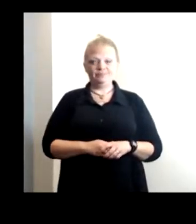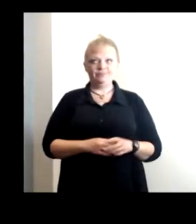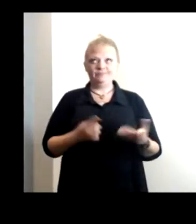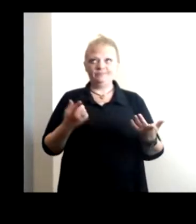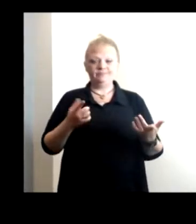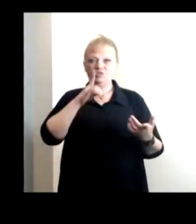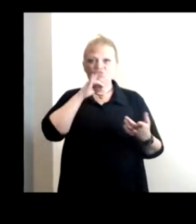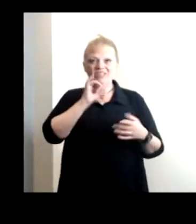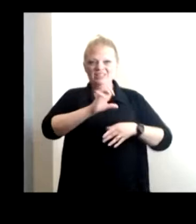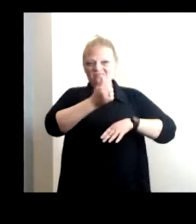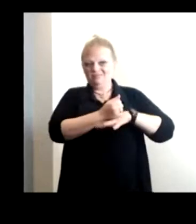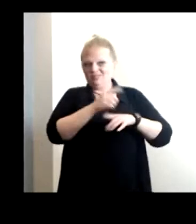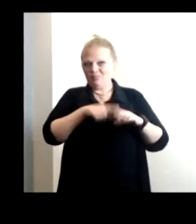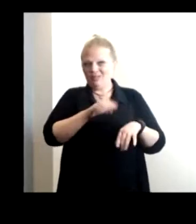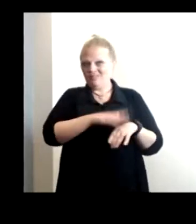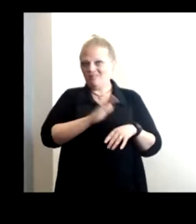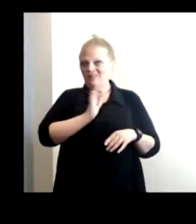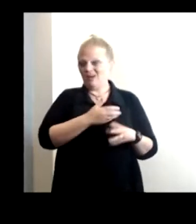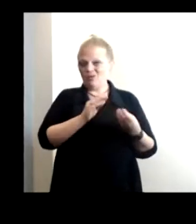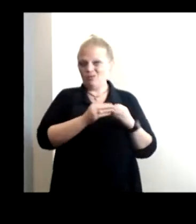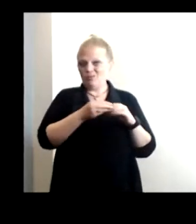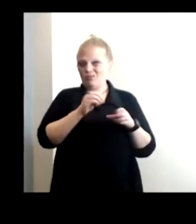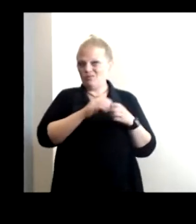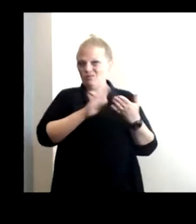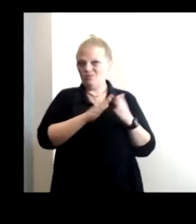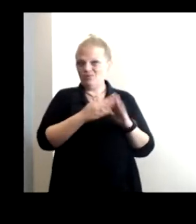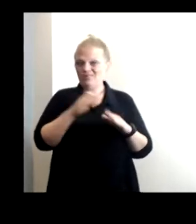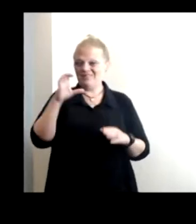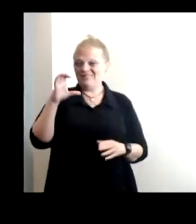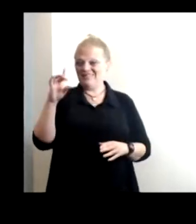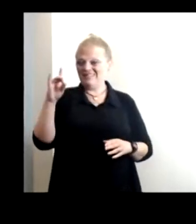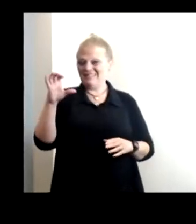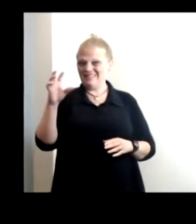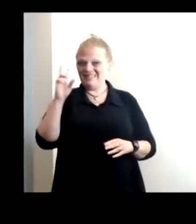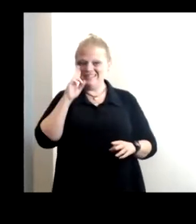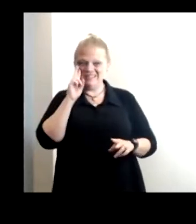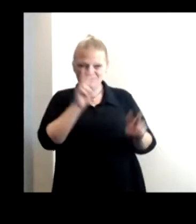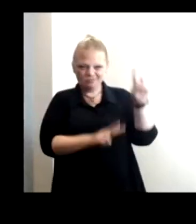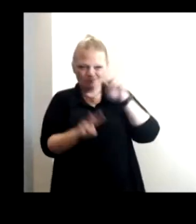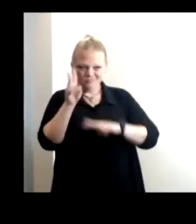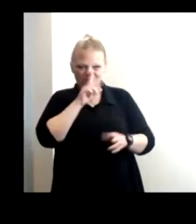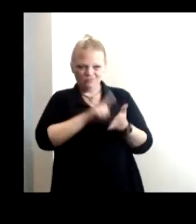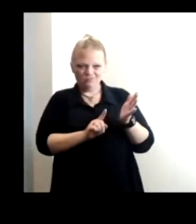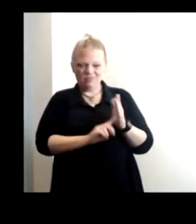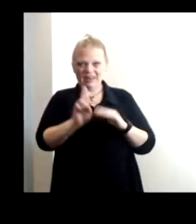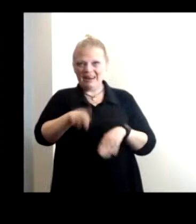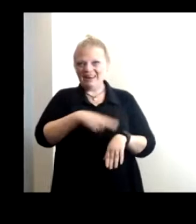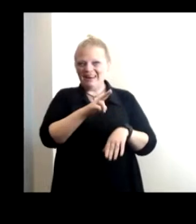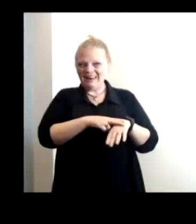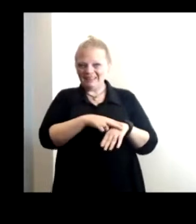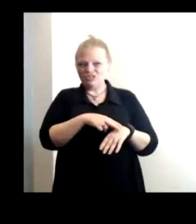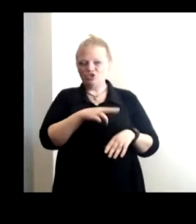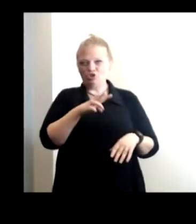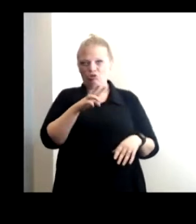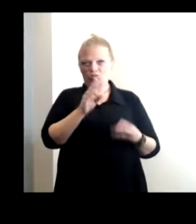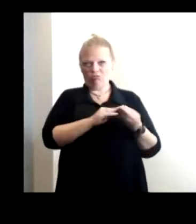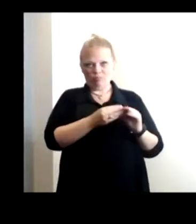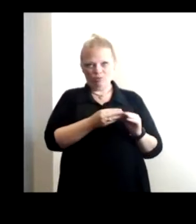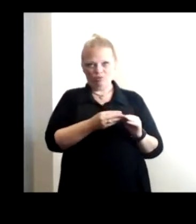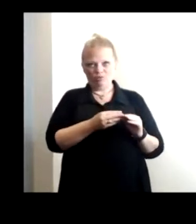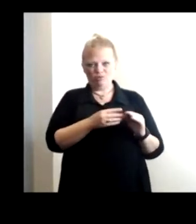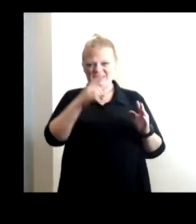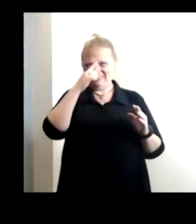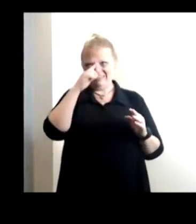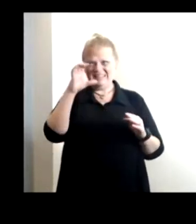on our numbers in our community. The CDC is looking at nationwide numbers, and I